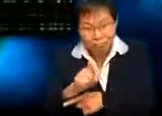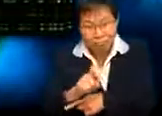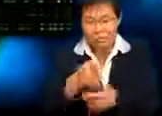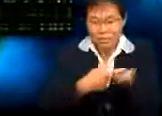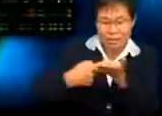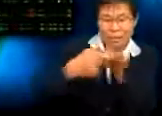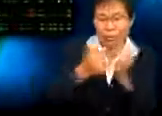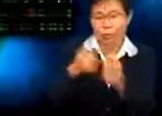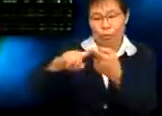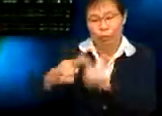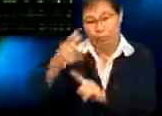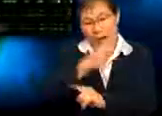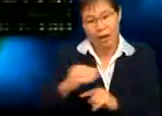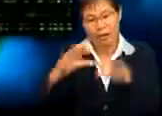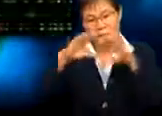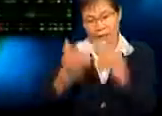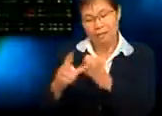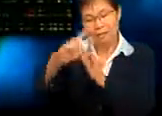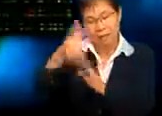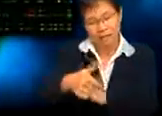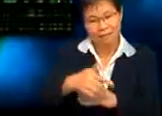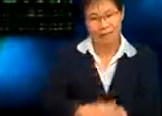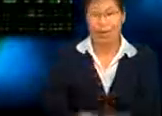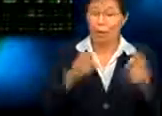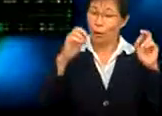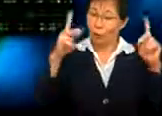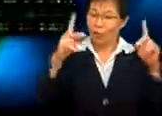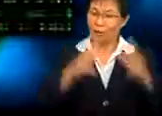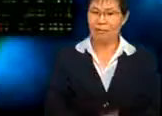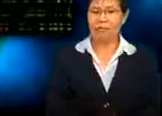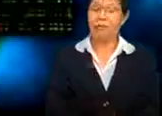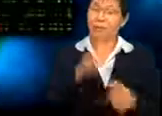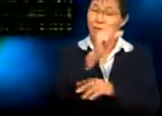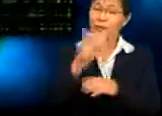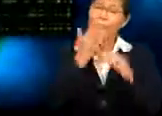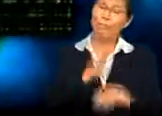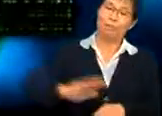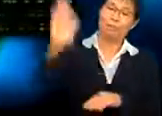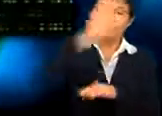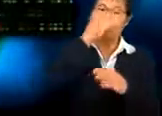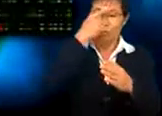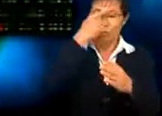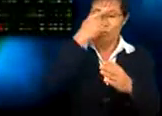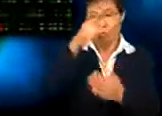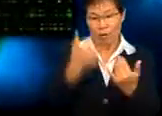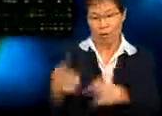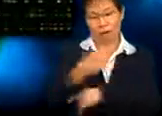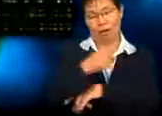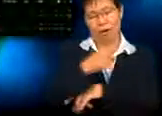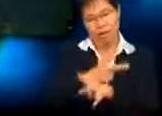Discuss this with your friends in class later. Okay, so bye for now. Take